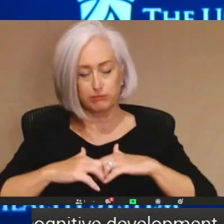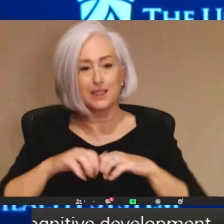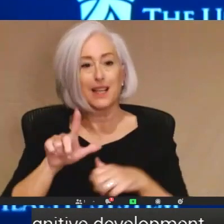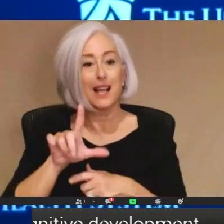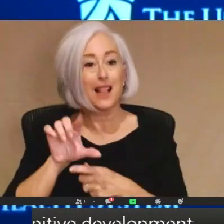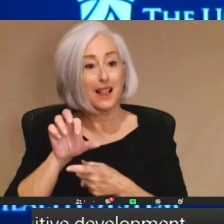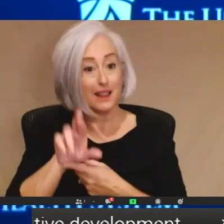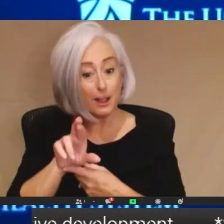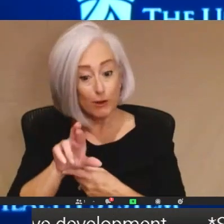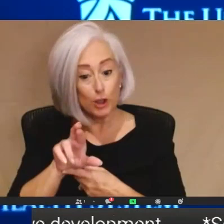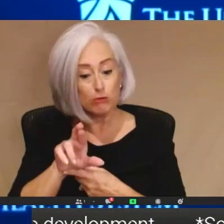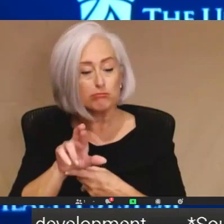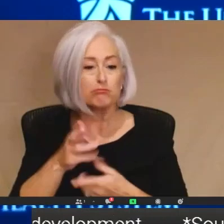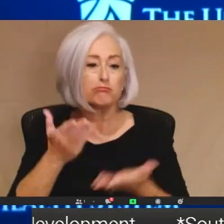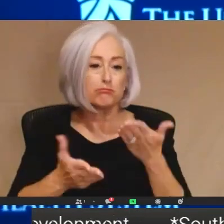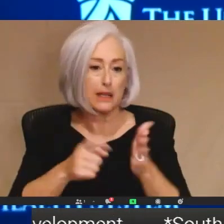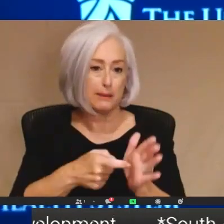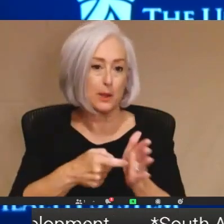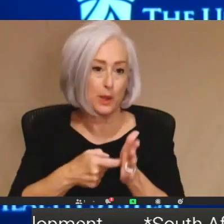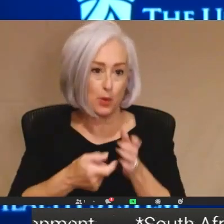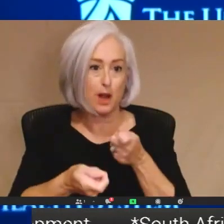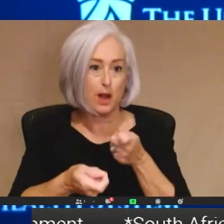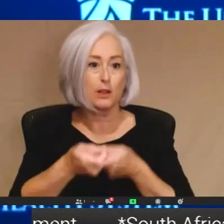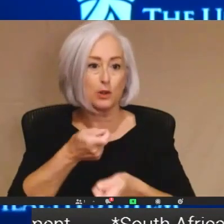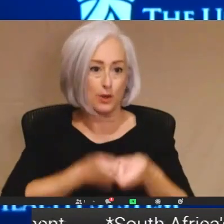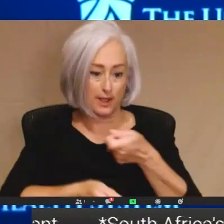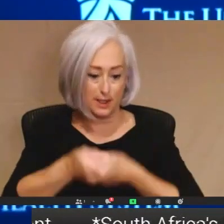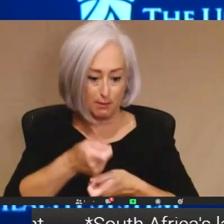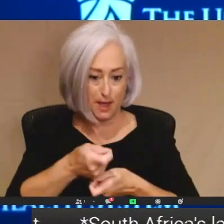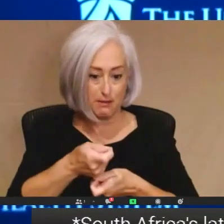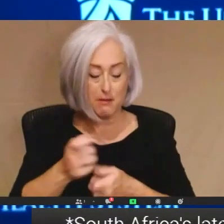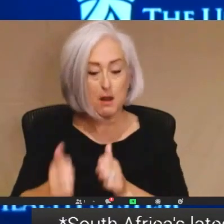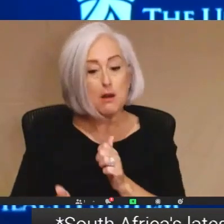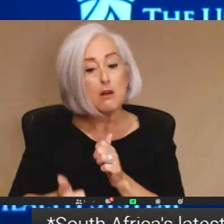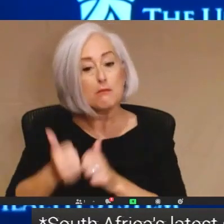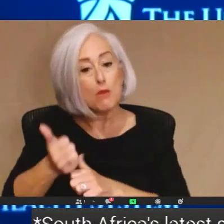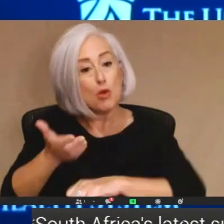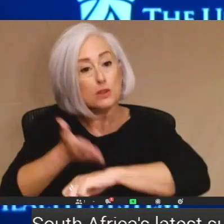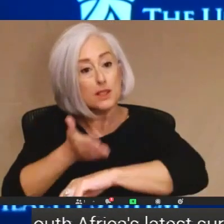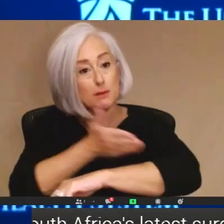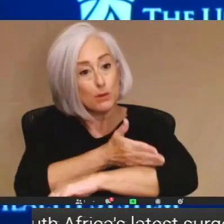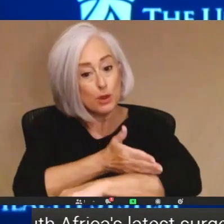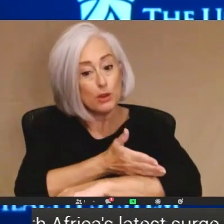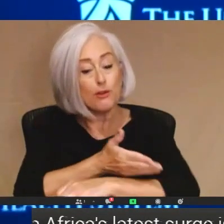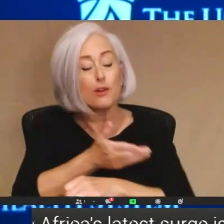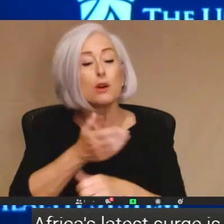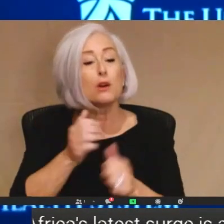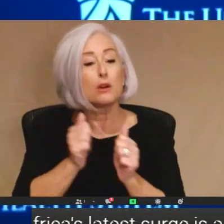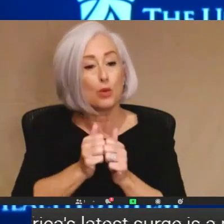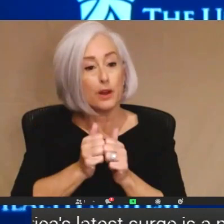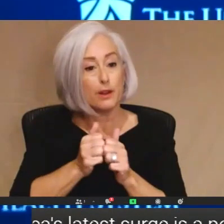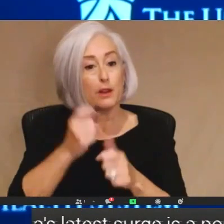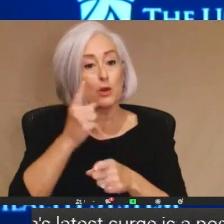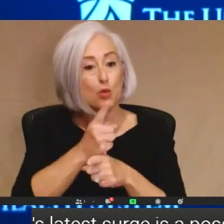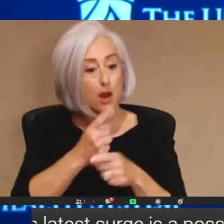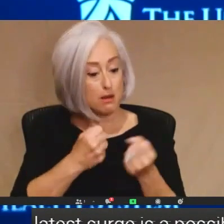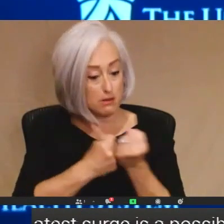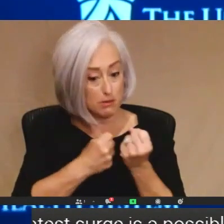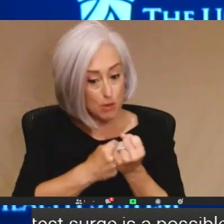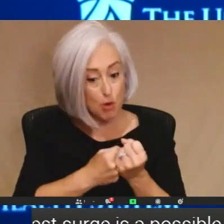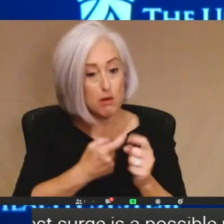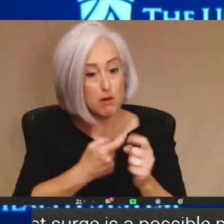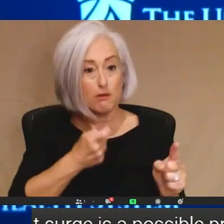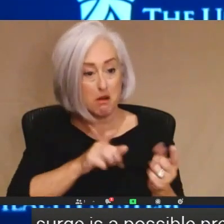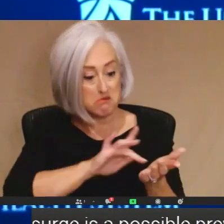of it gets better. You know, hepatitis with the right supports from the medical system will get better on its own, but these